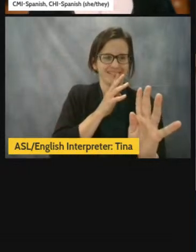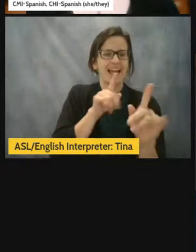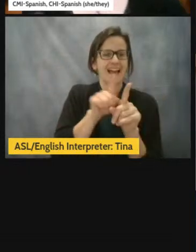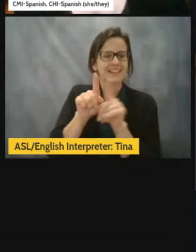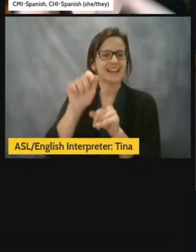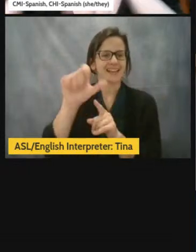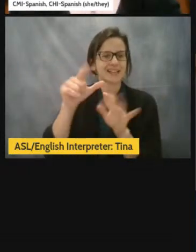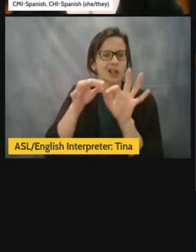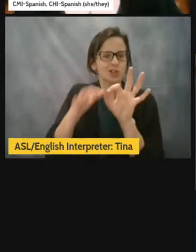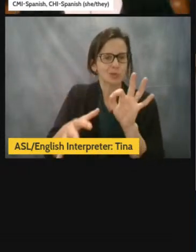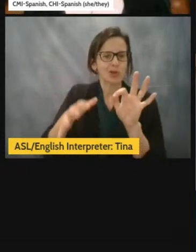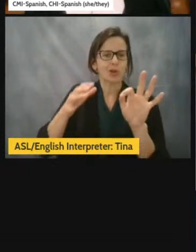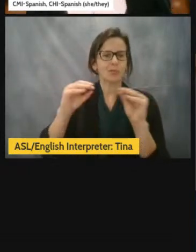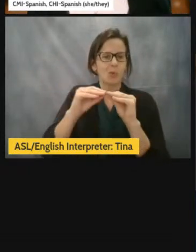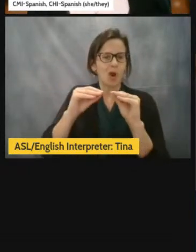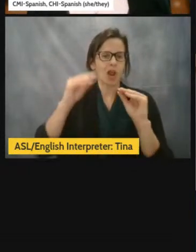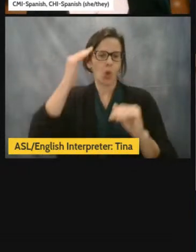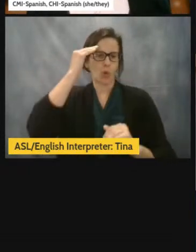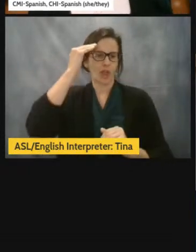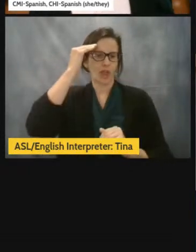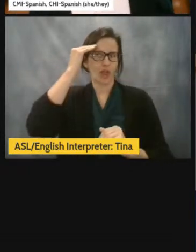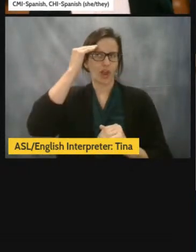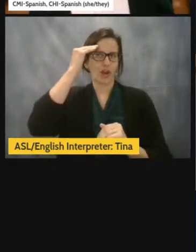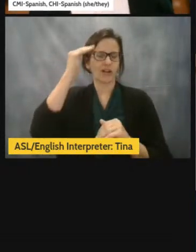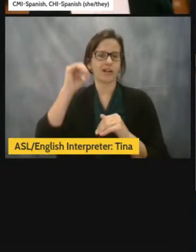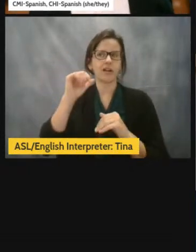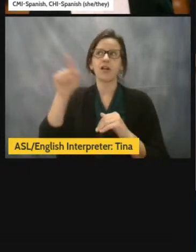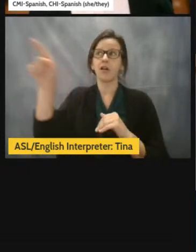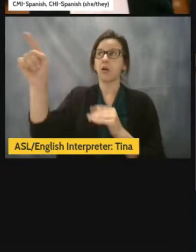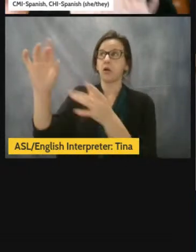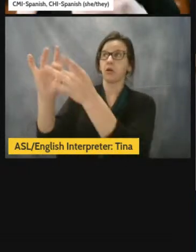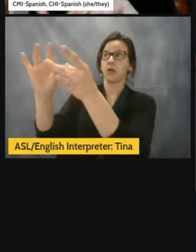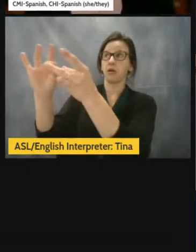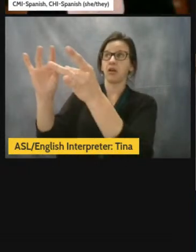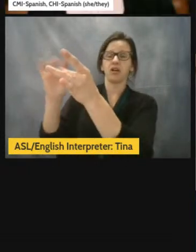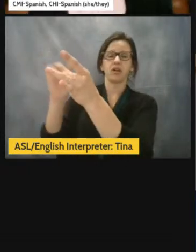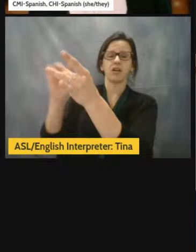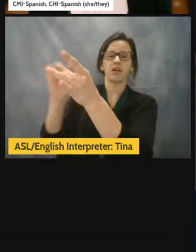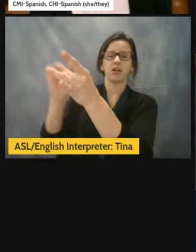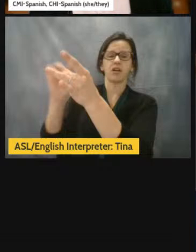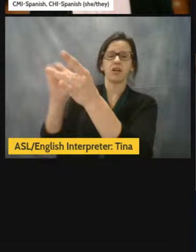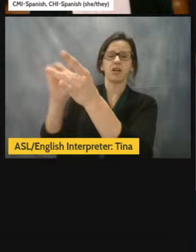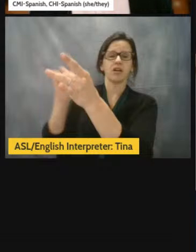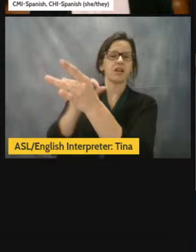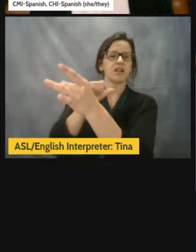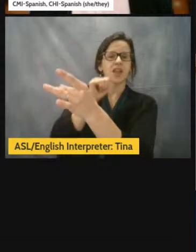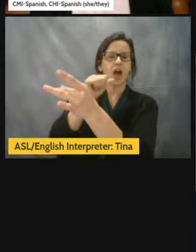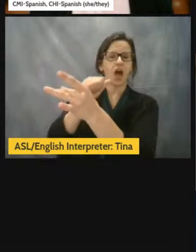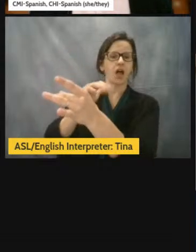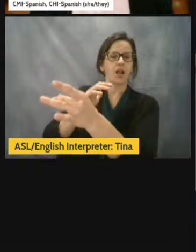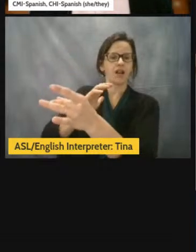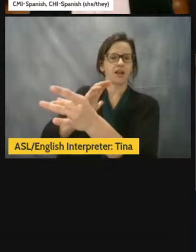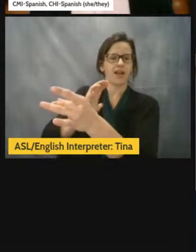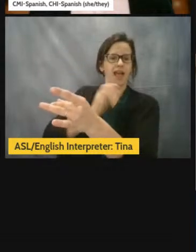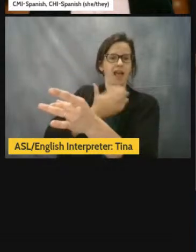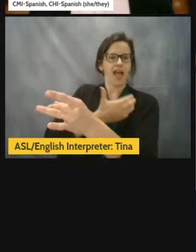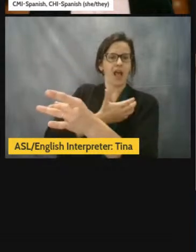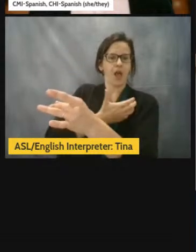not imposing that gender on that person, not imposing those pronouns on that person